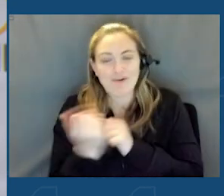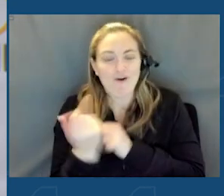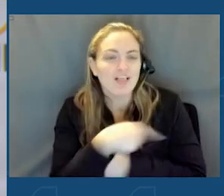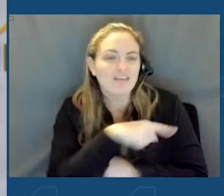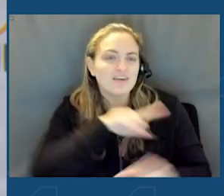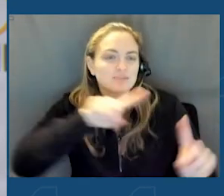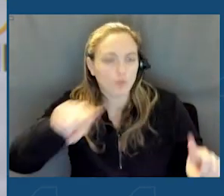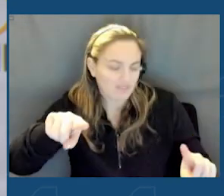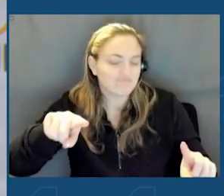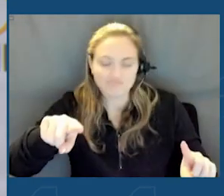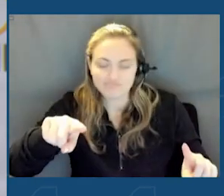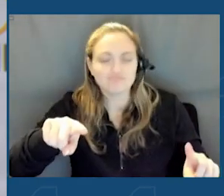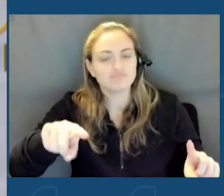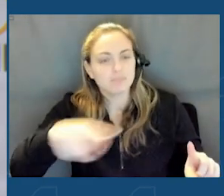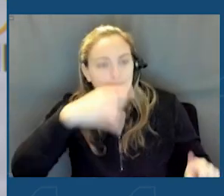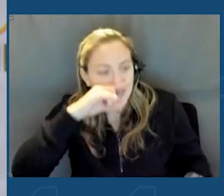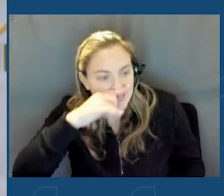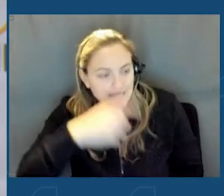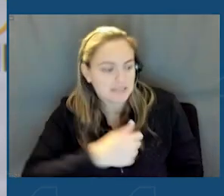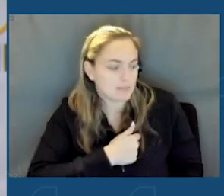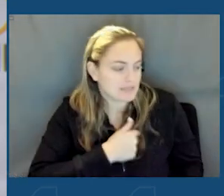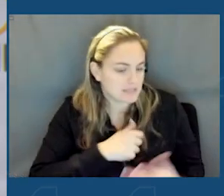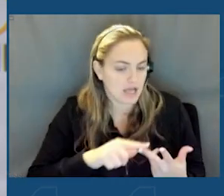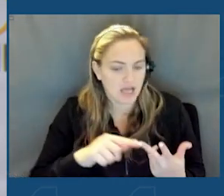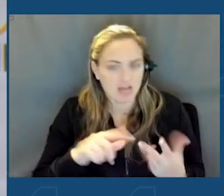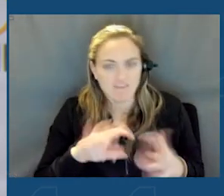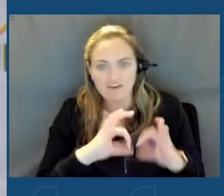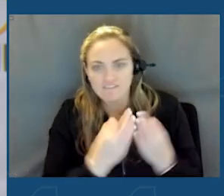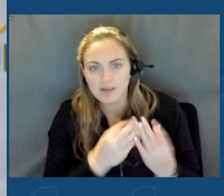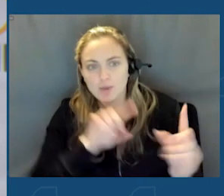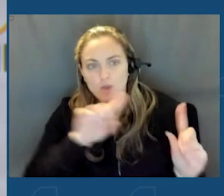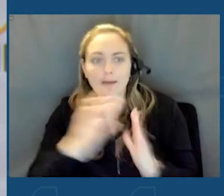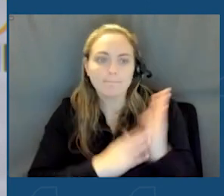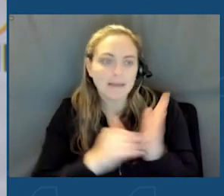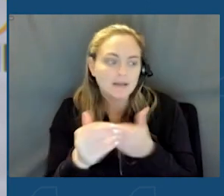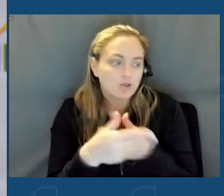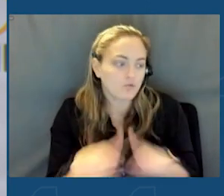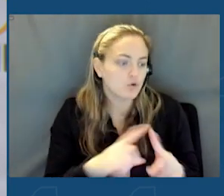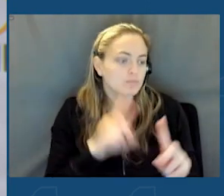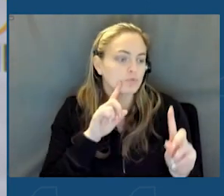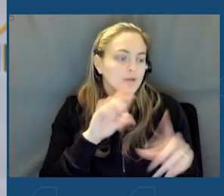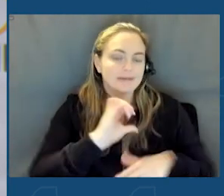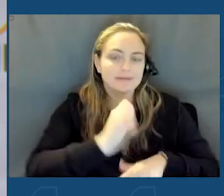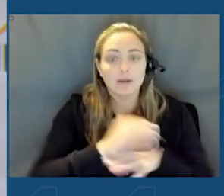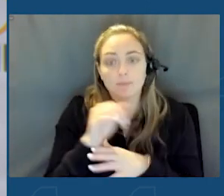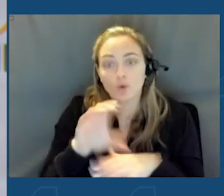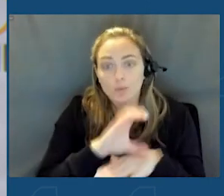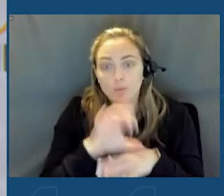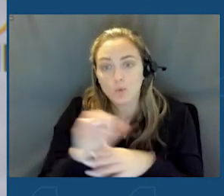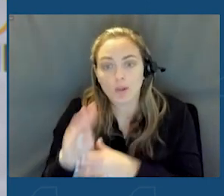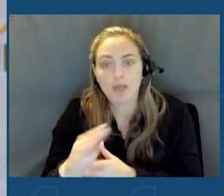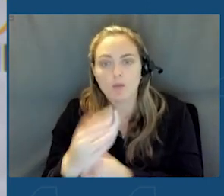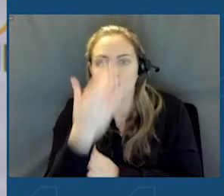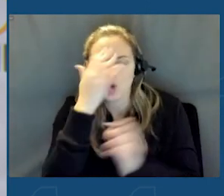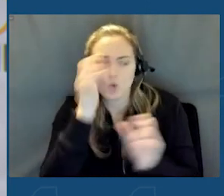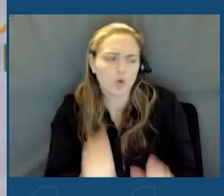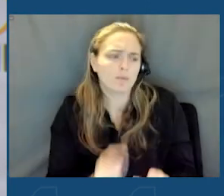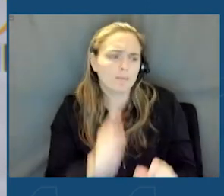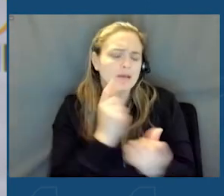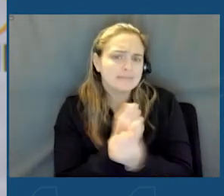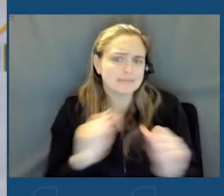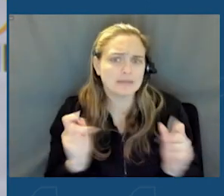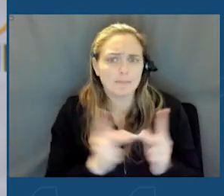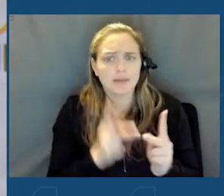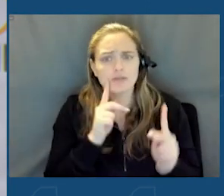us, my kids, myself, all of our families. We painted the rooms, we put in a computer lab. We knew that this could be a nurturing place for